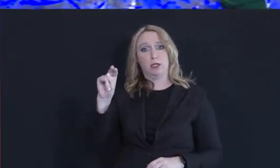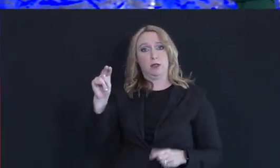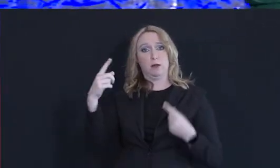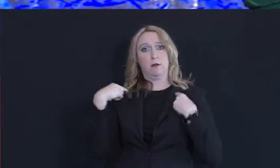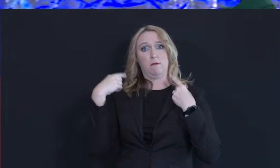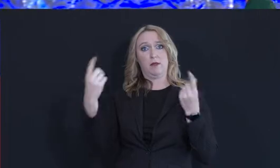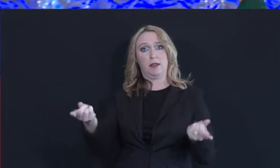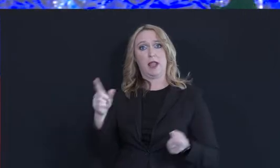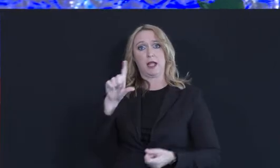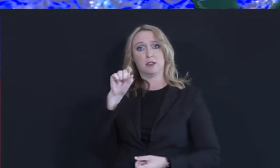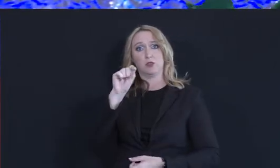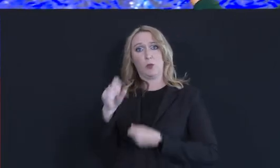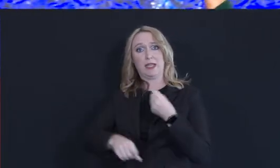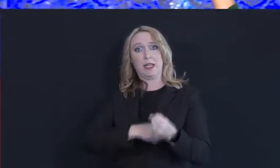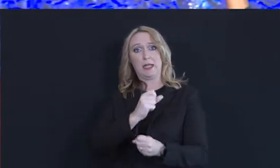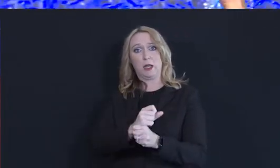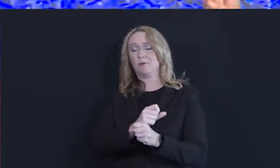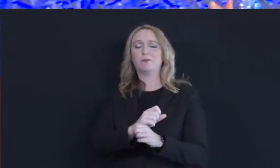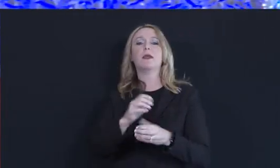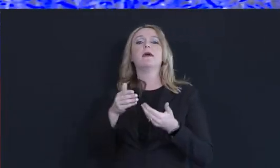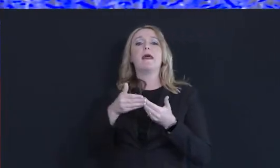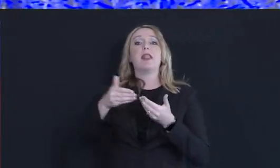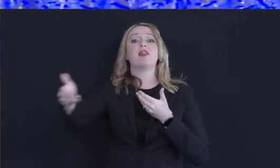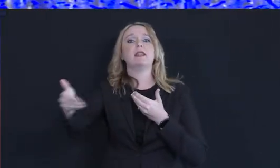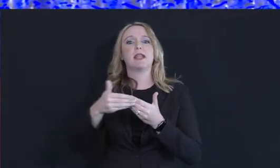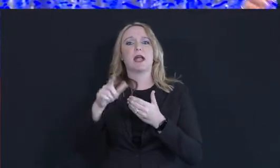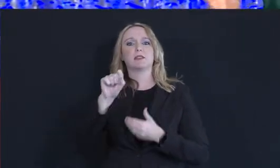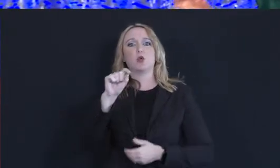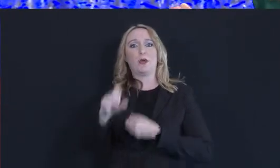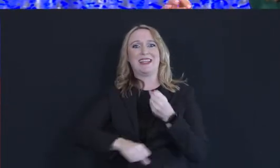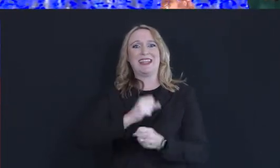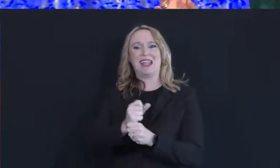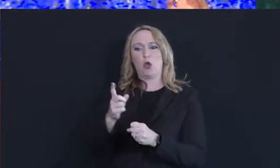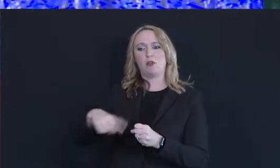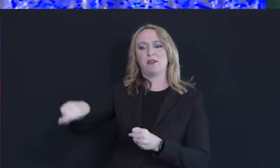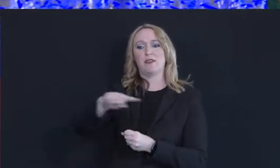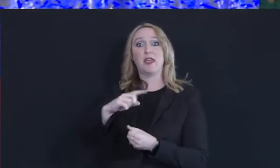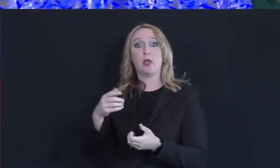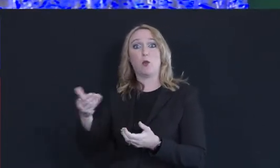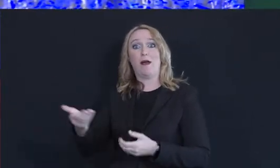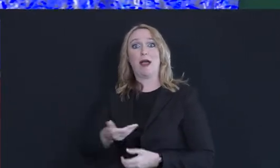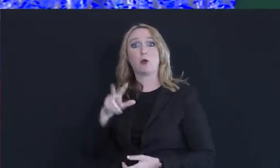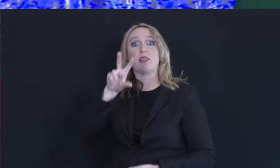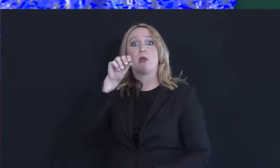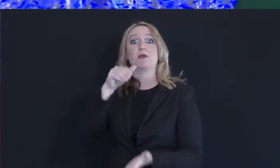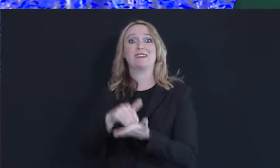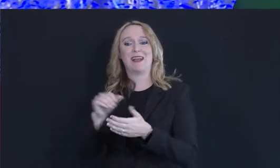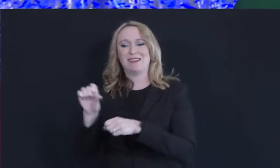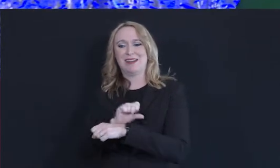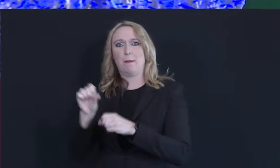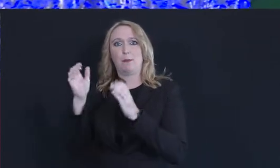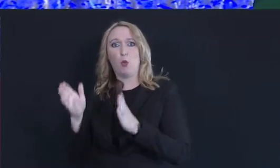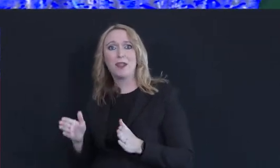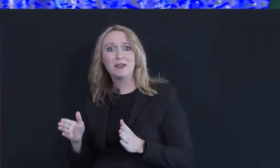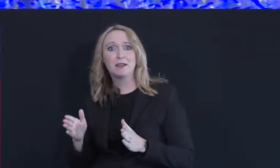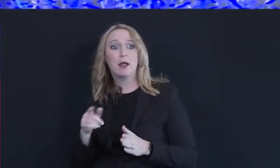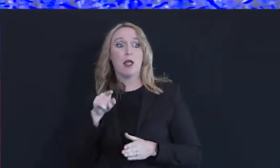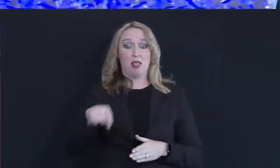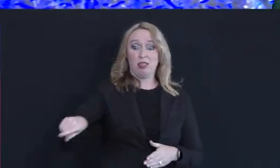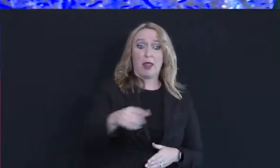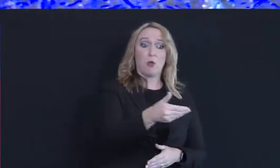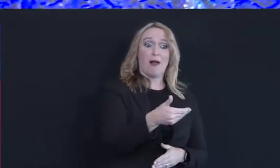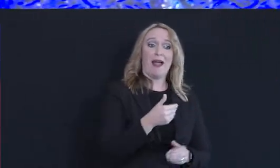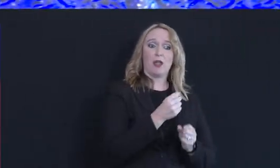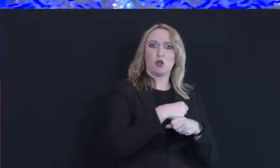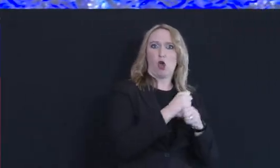38 000 people at their company and a third of those individual hires will be their Artisans who are responsible